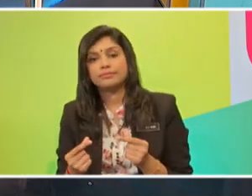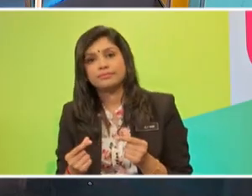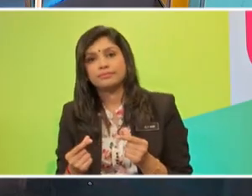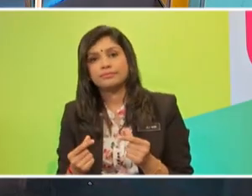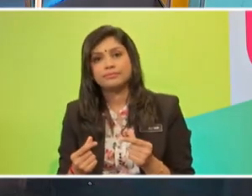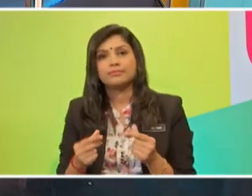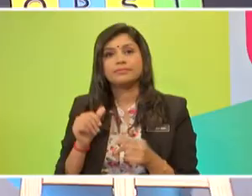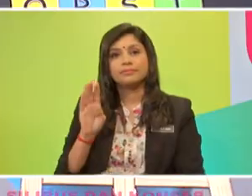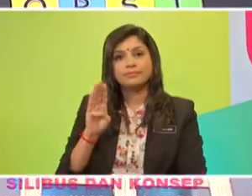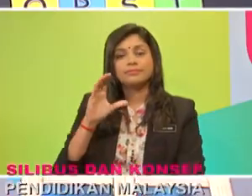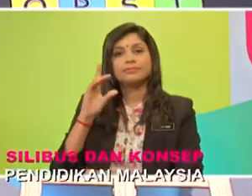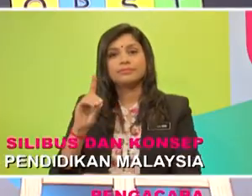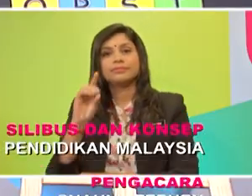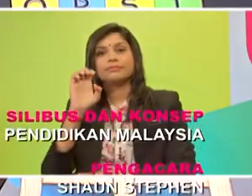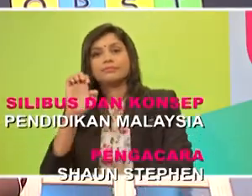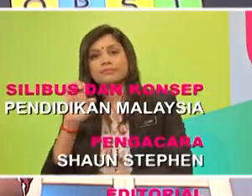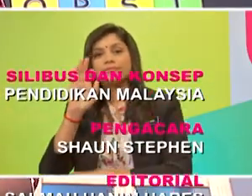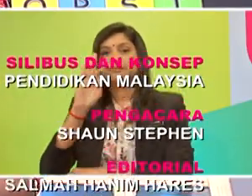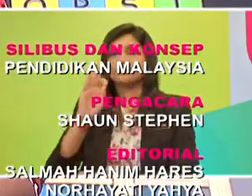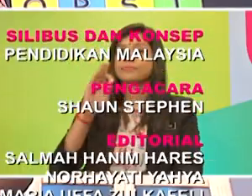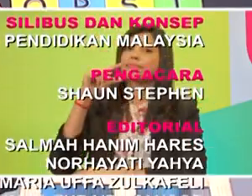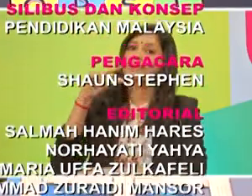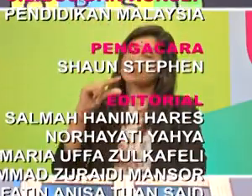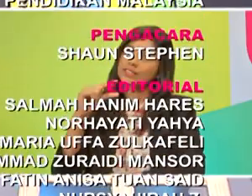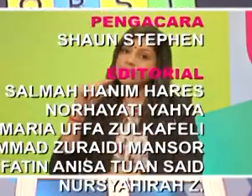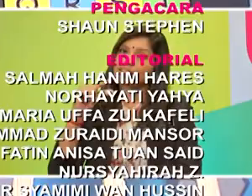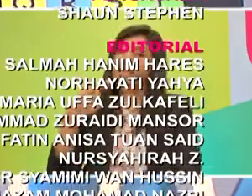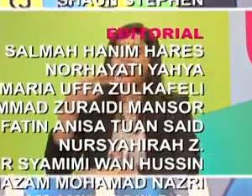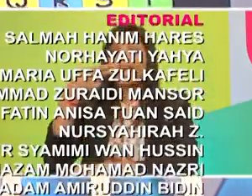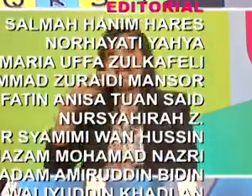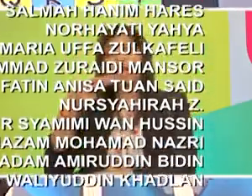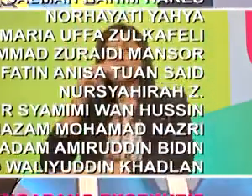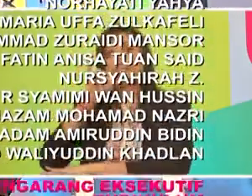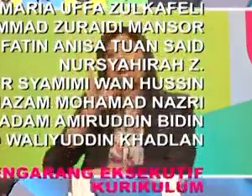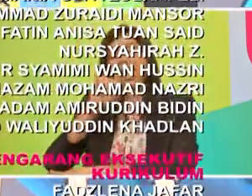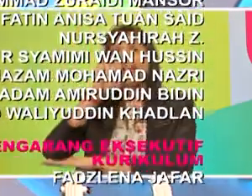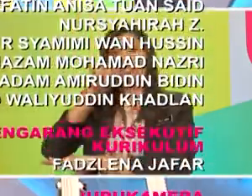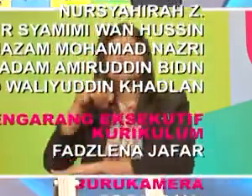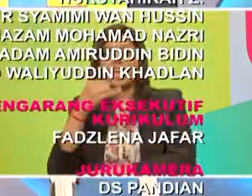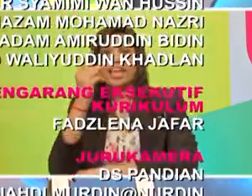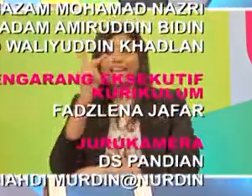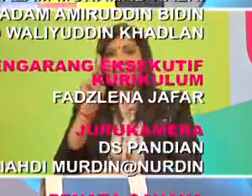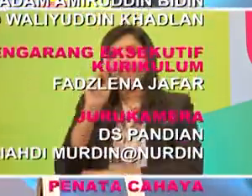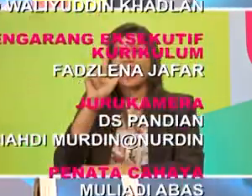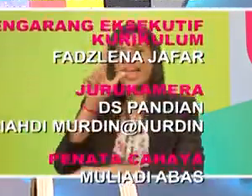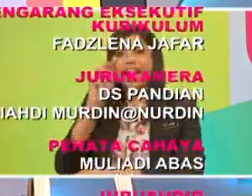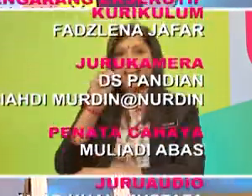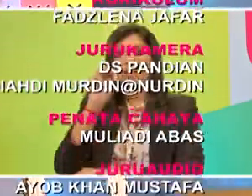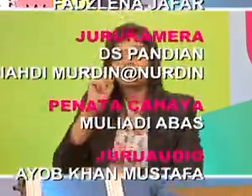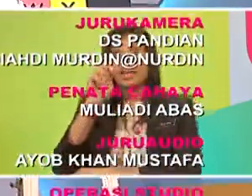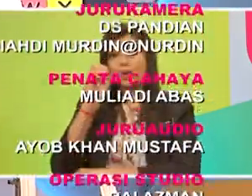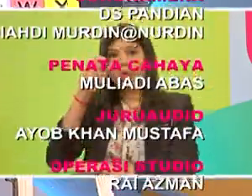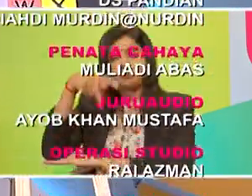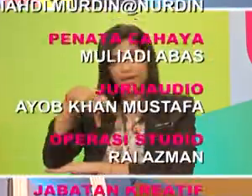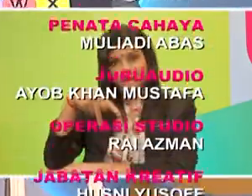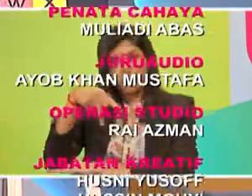A, B, C, D, E, F, G, H, I, J, K, L, M, N,